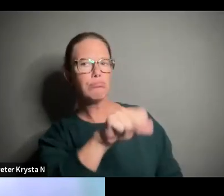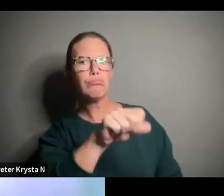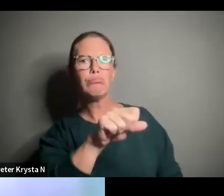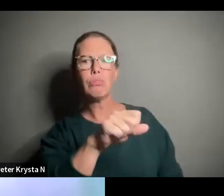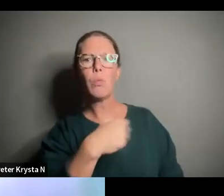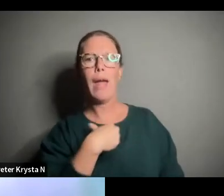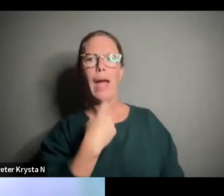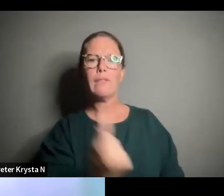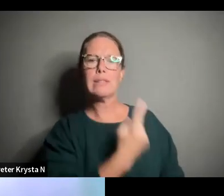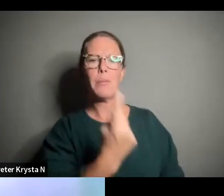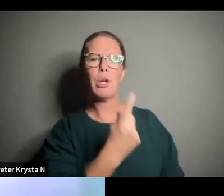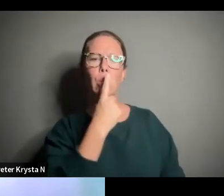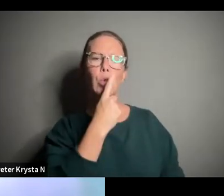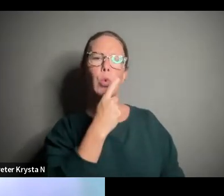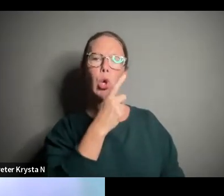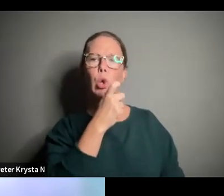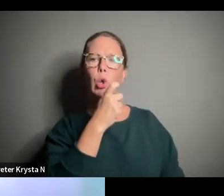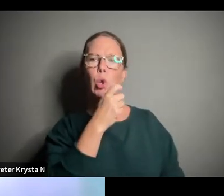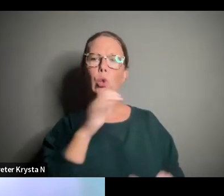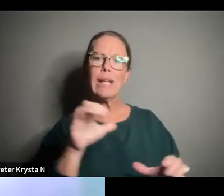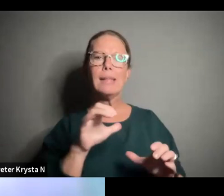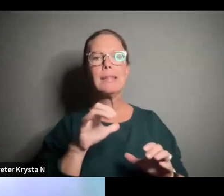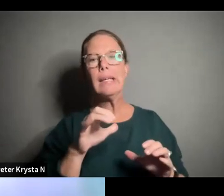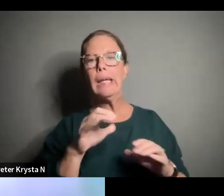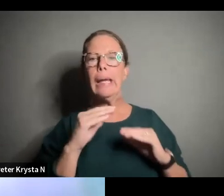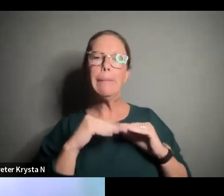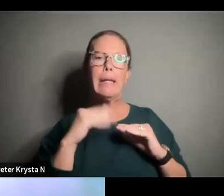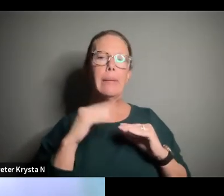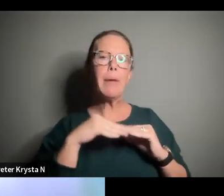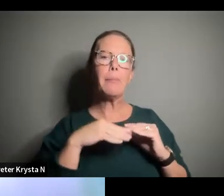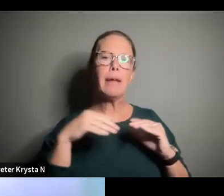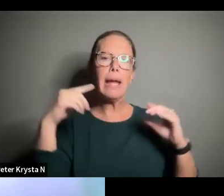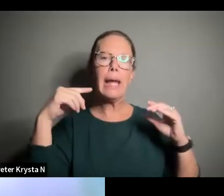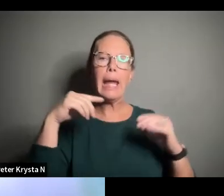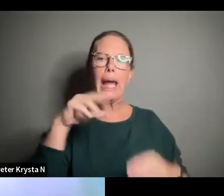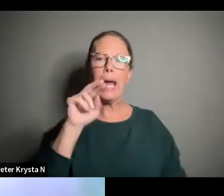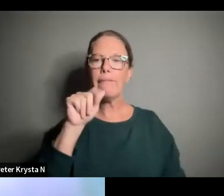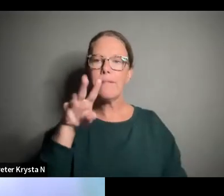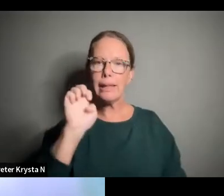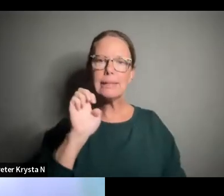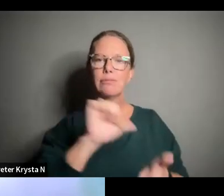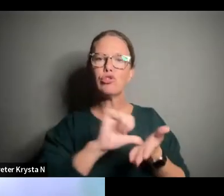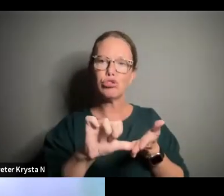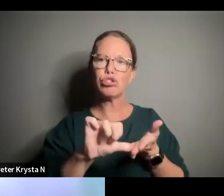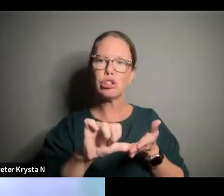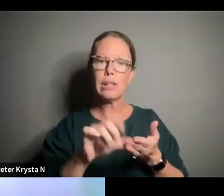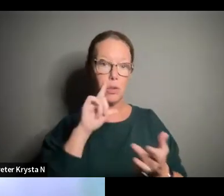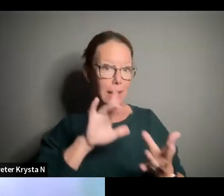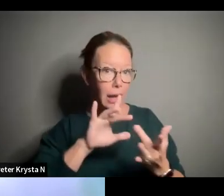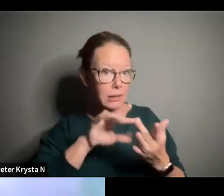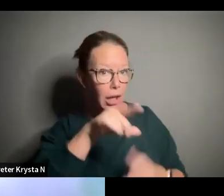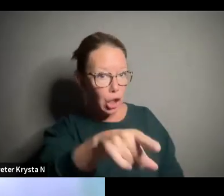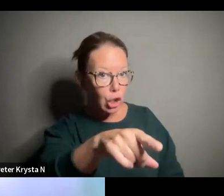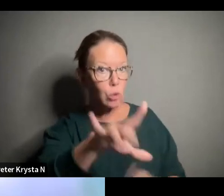somebody who does minimally invasive abdominal surgery here in our hospital. Then would they contact you to